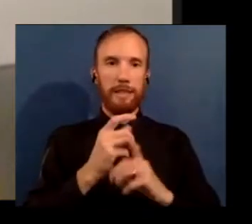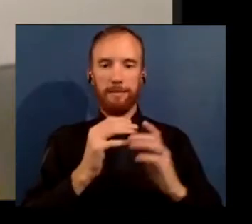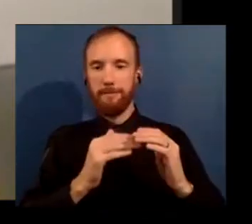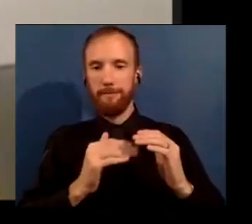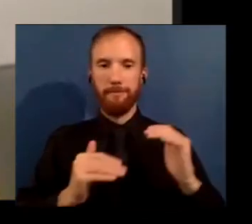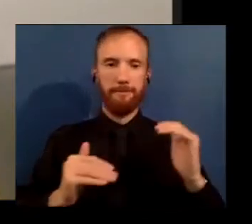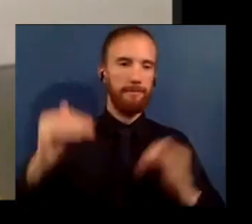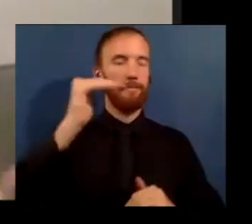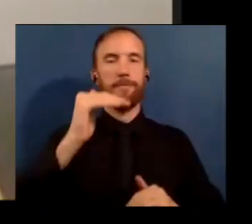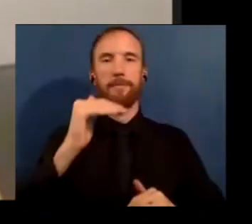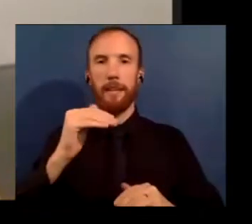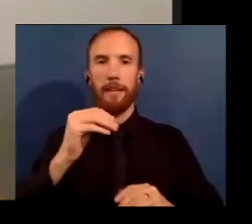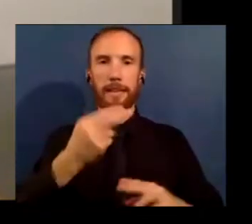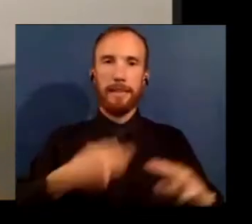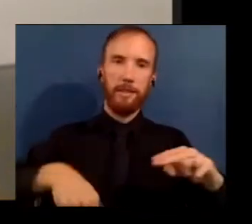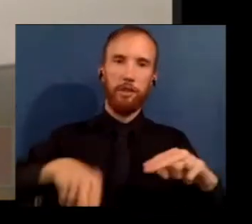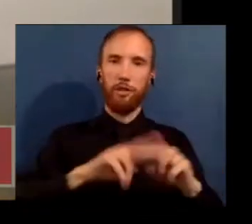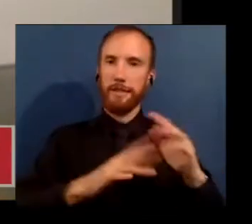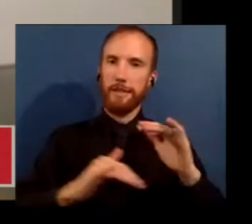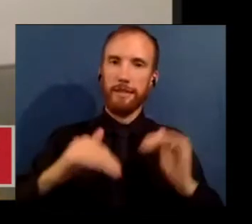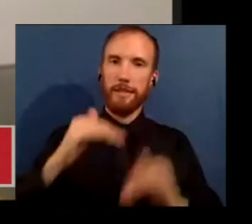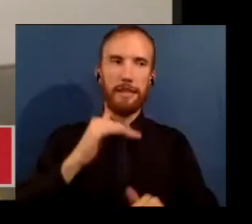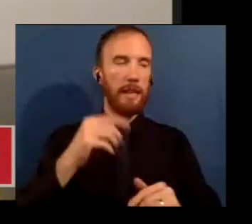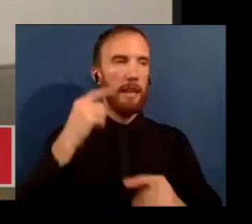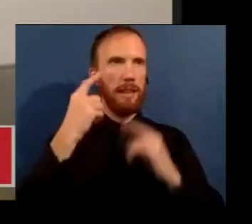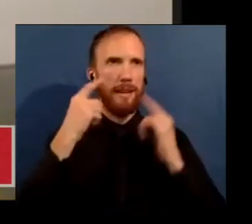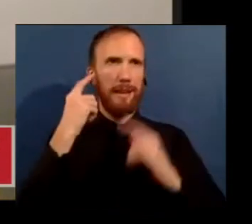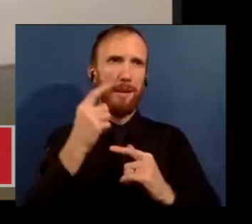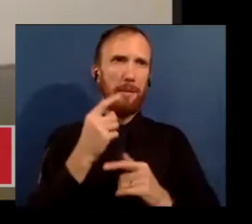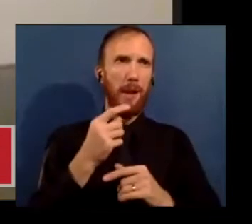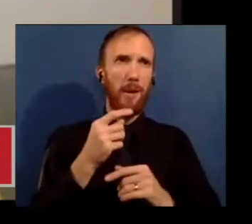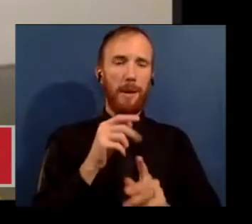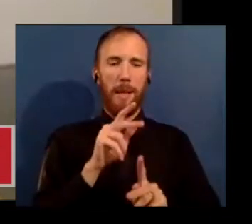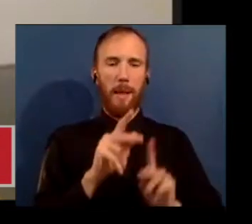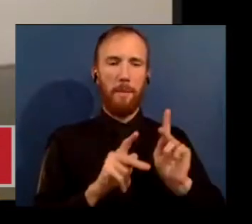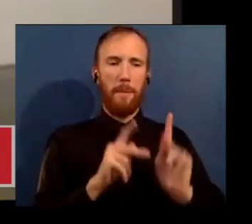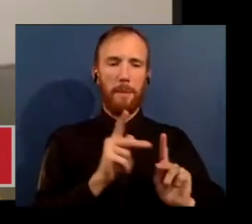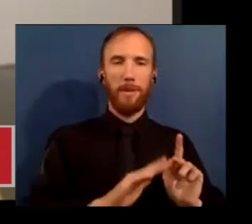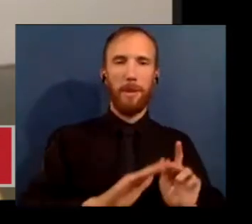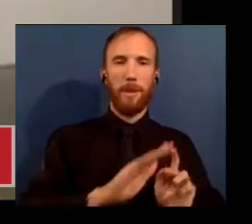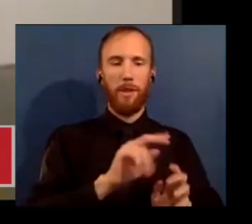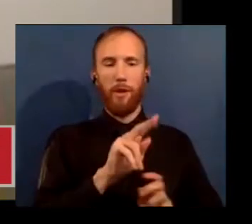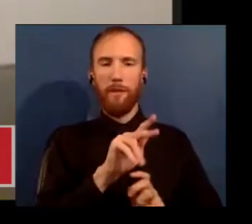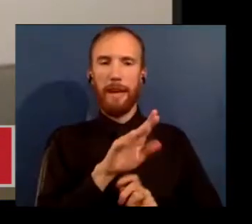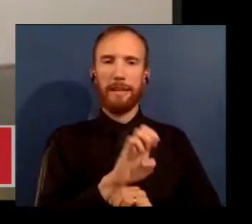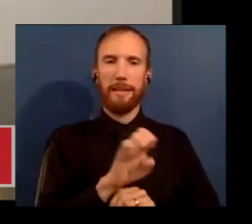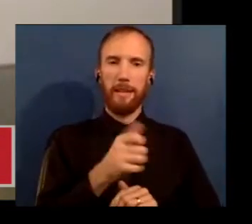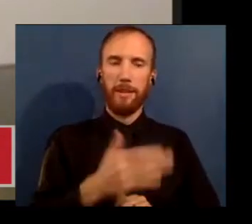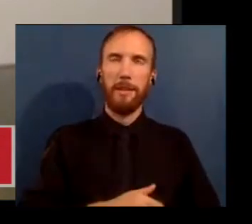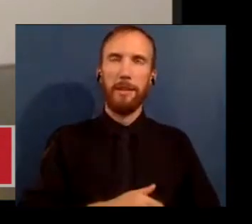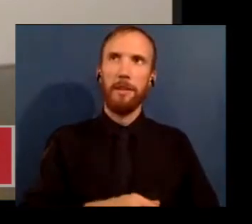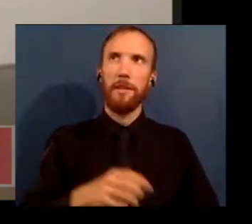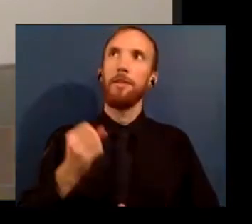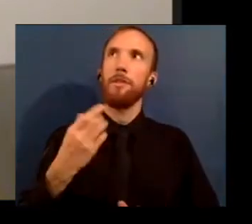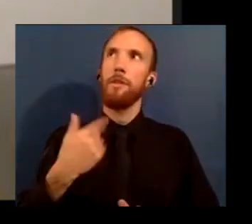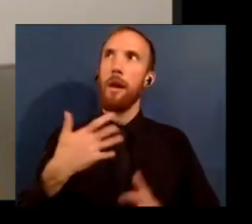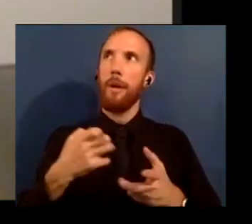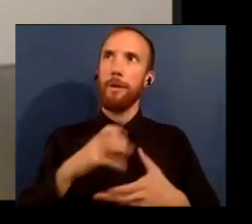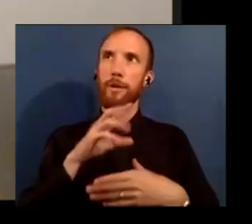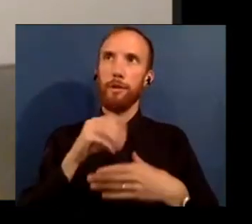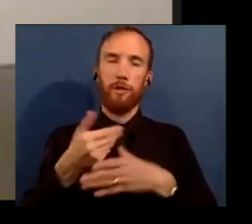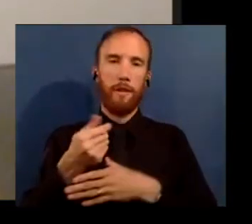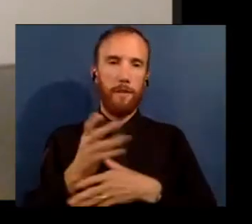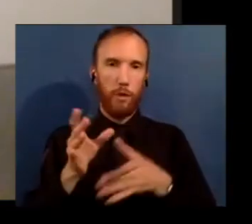these reports, this idea of a people's vaccine. And so I'm going to end with a couple quotes that really stood out to me from Dr. Prashad.